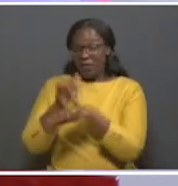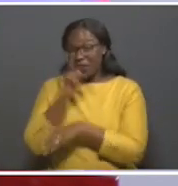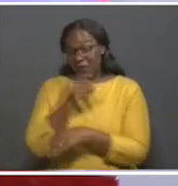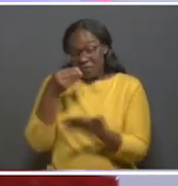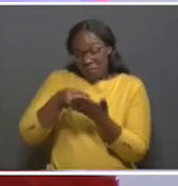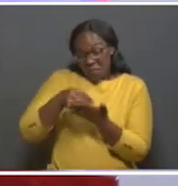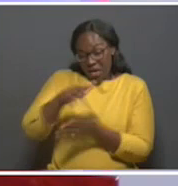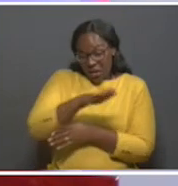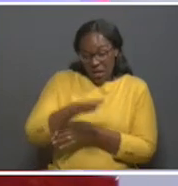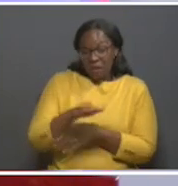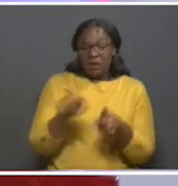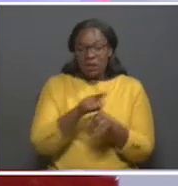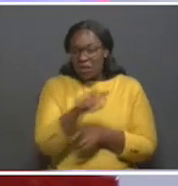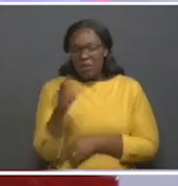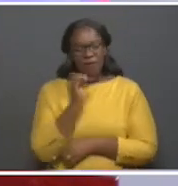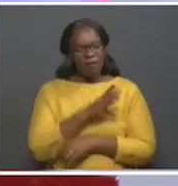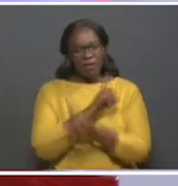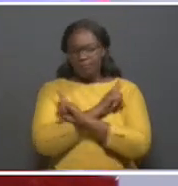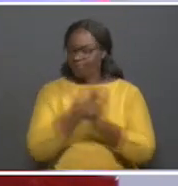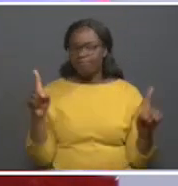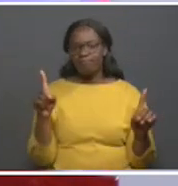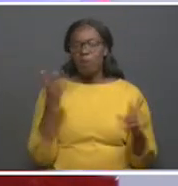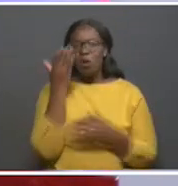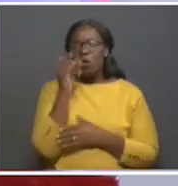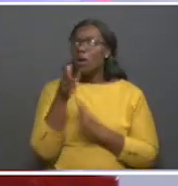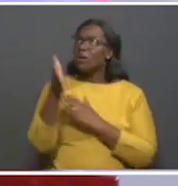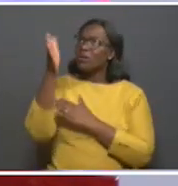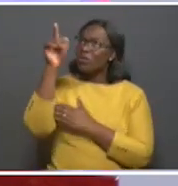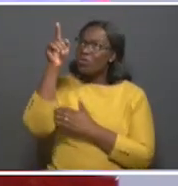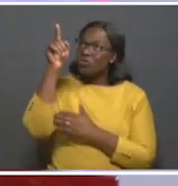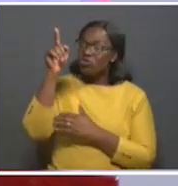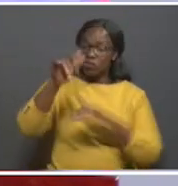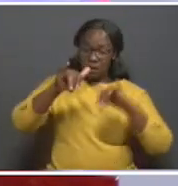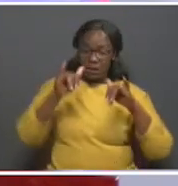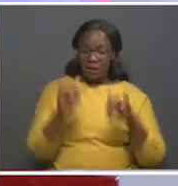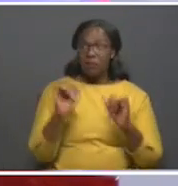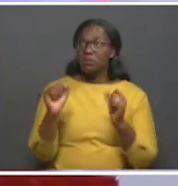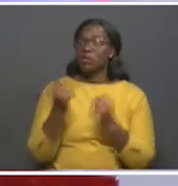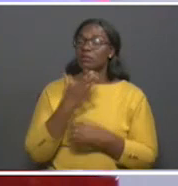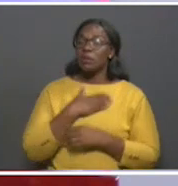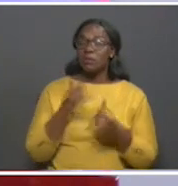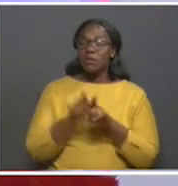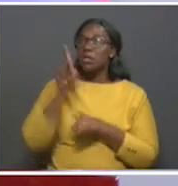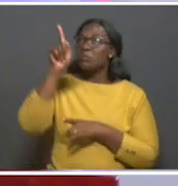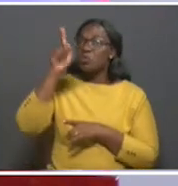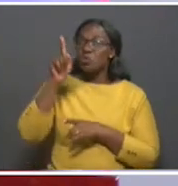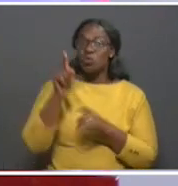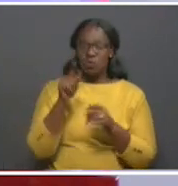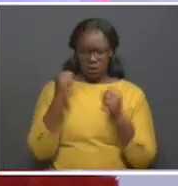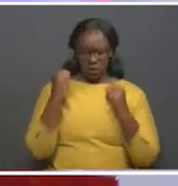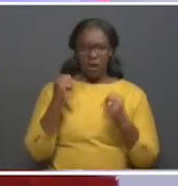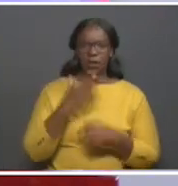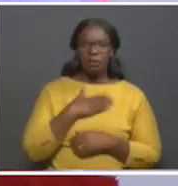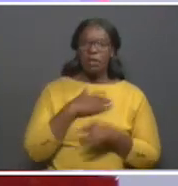financially, they shall not be afraid, because God, you remain our refuge, and you remain our strength,